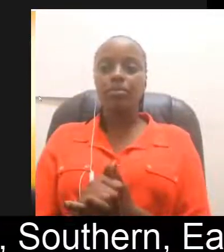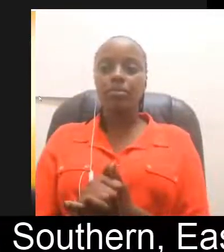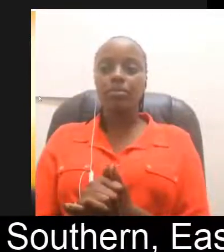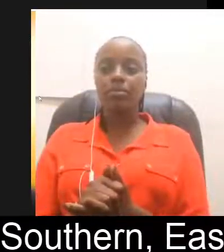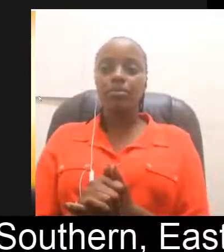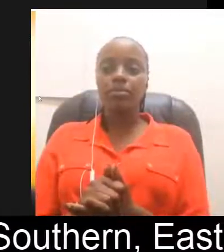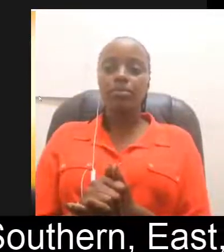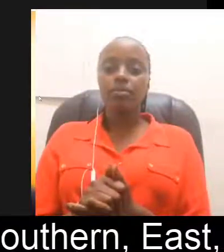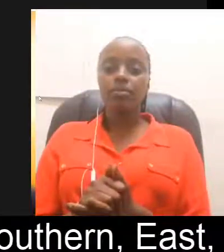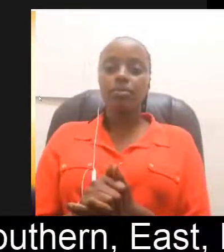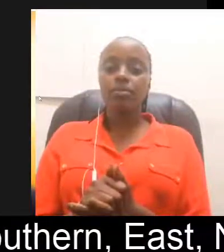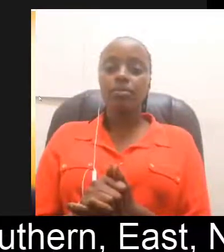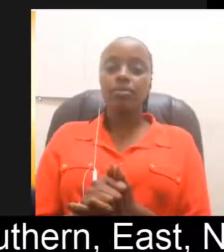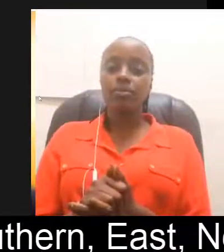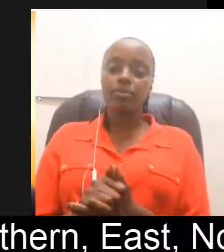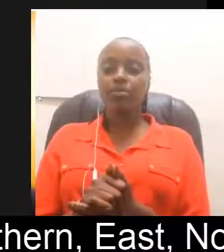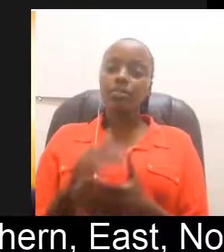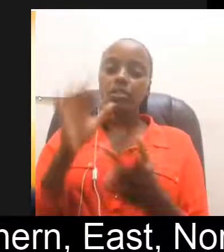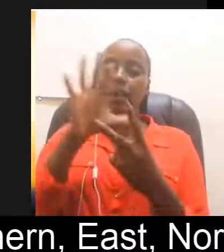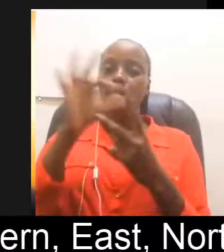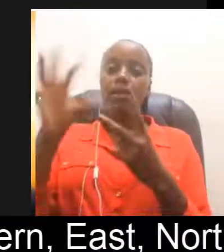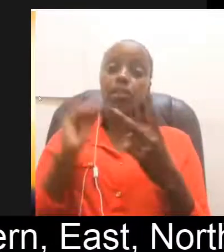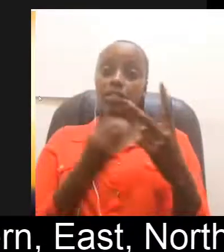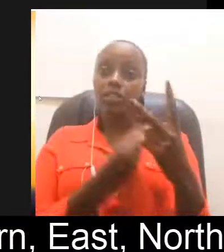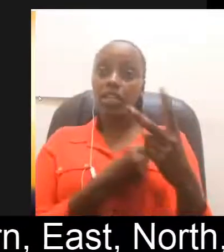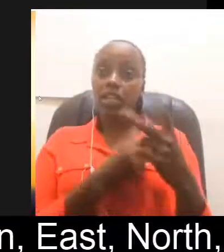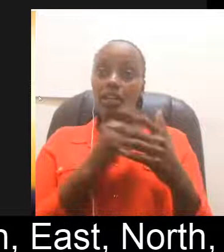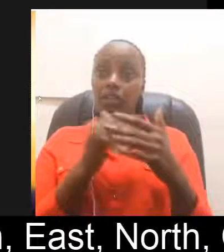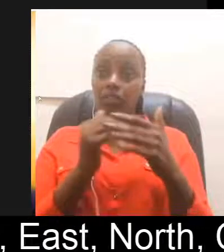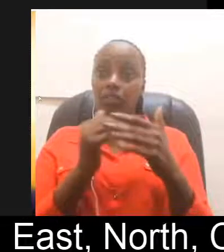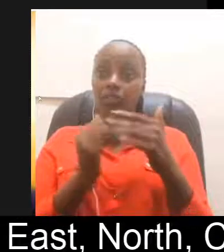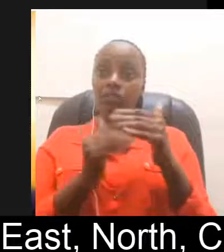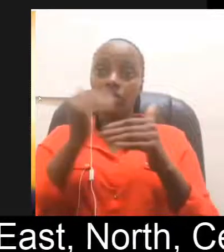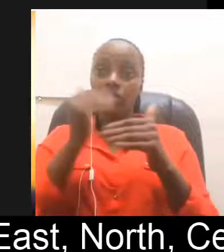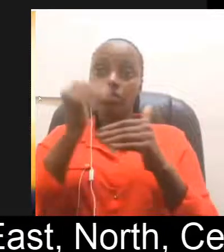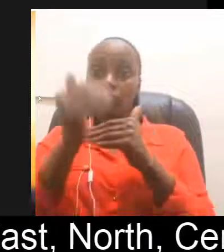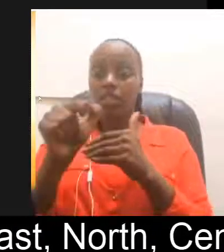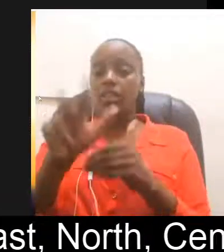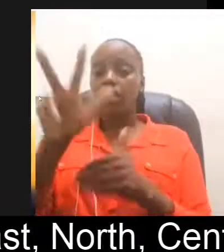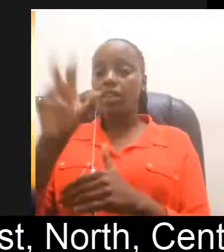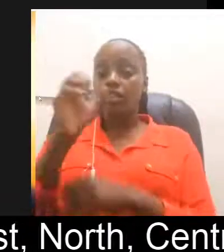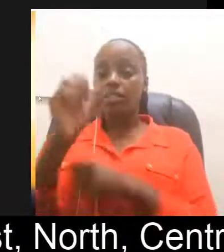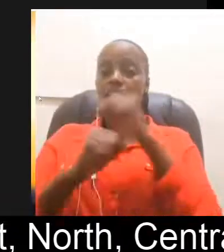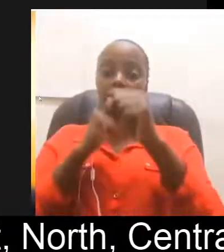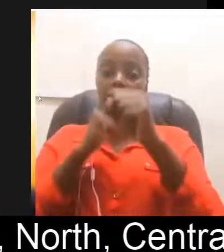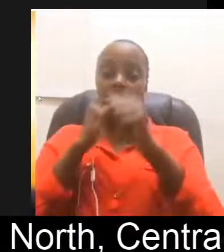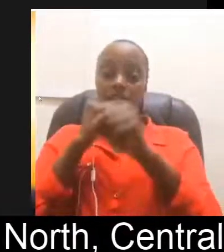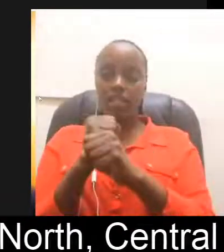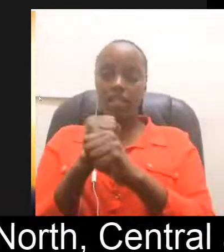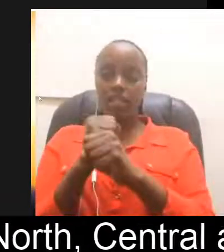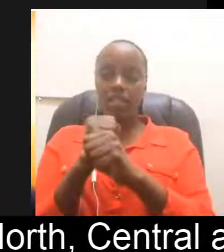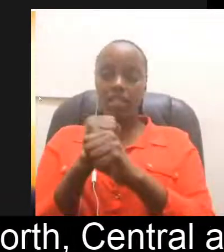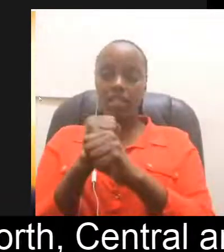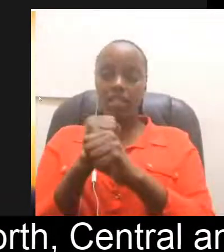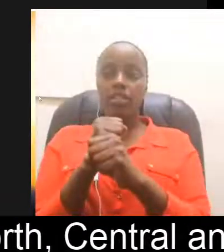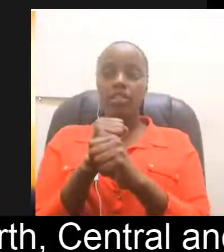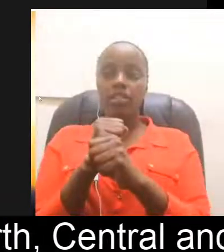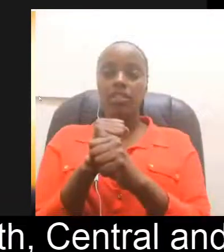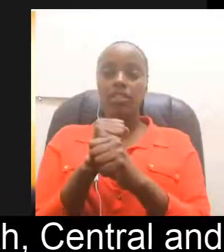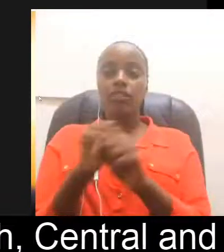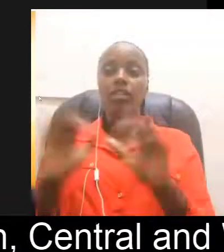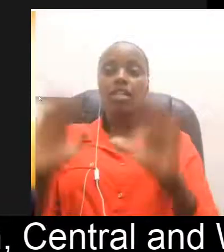Our priorities after this 30 years celebration. Our priorities is to